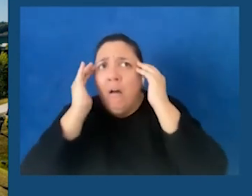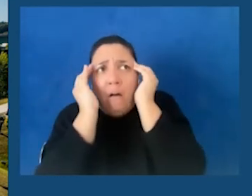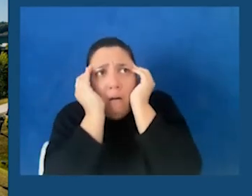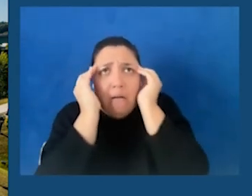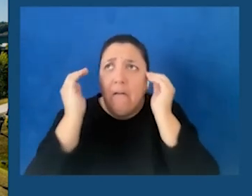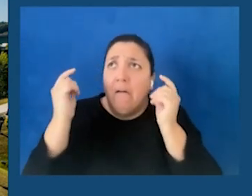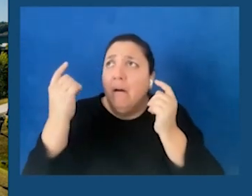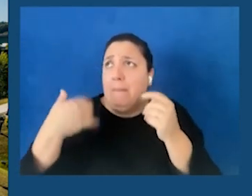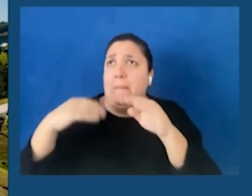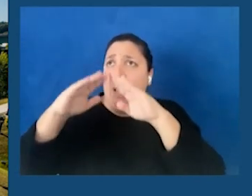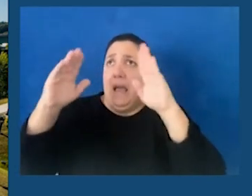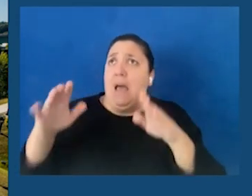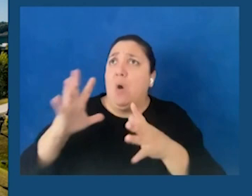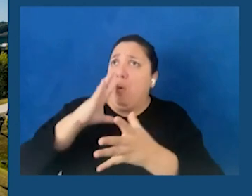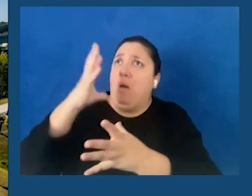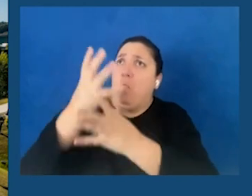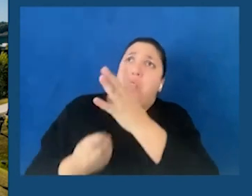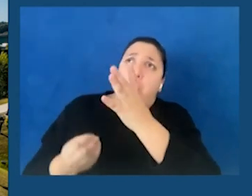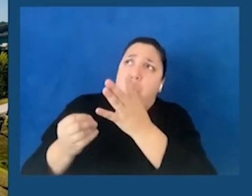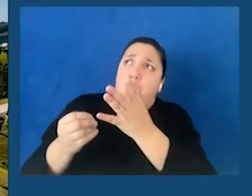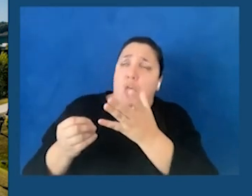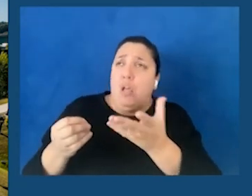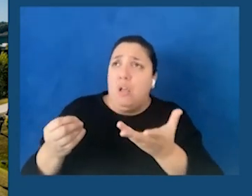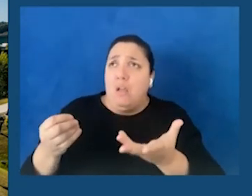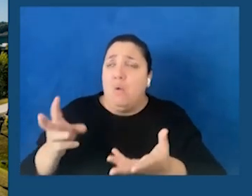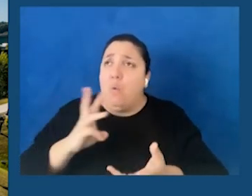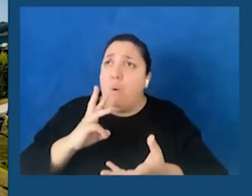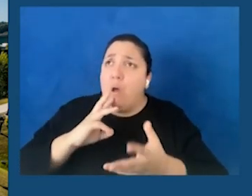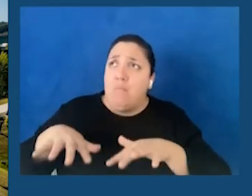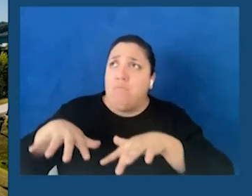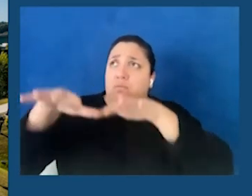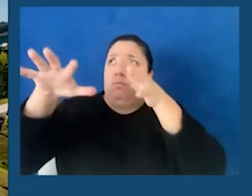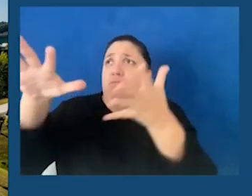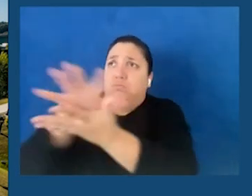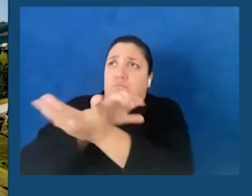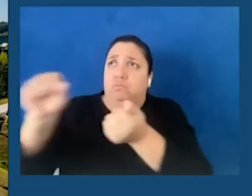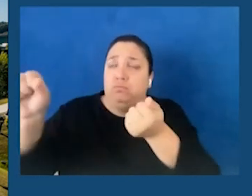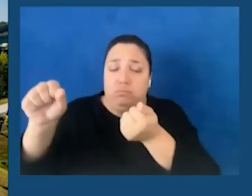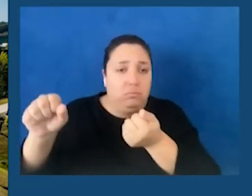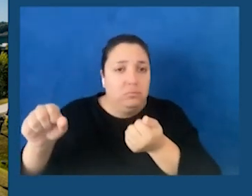out. And just, we had down in the